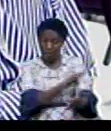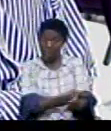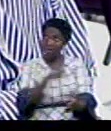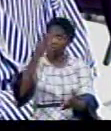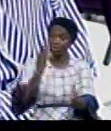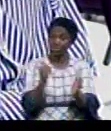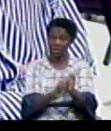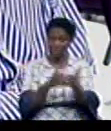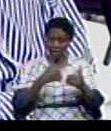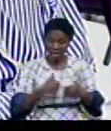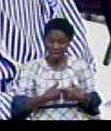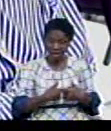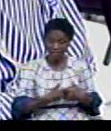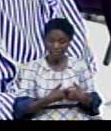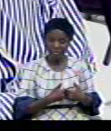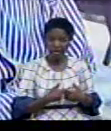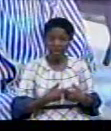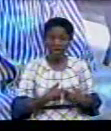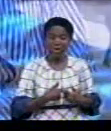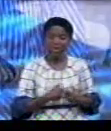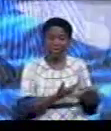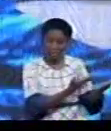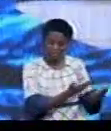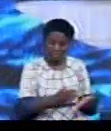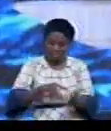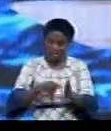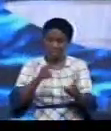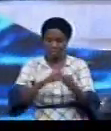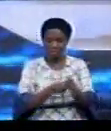this. And